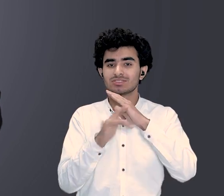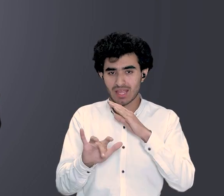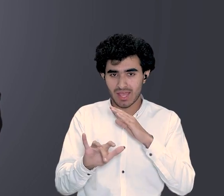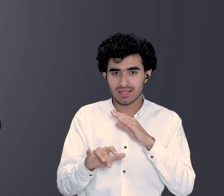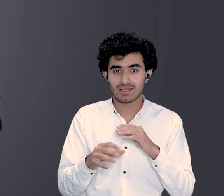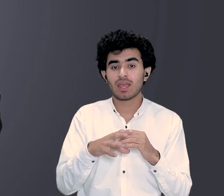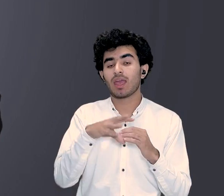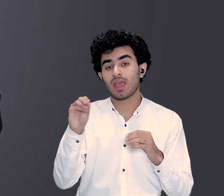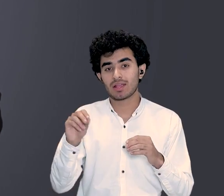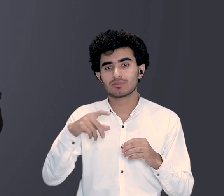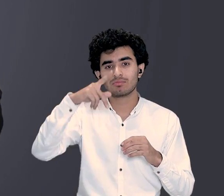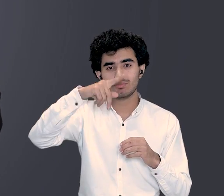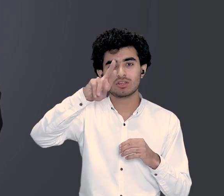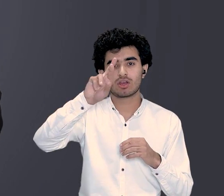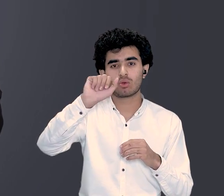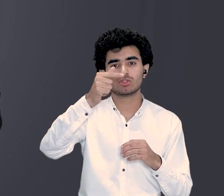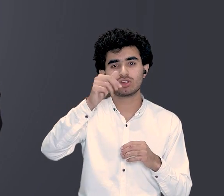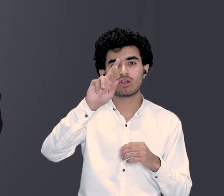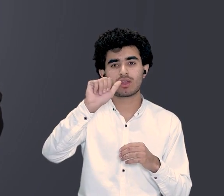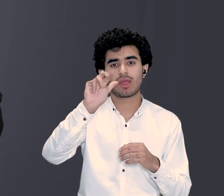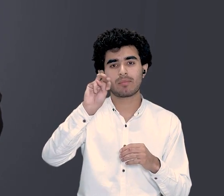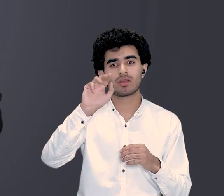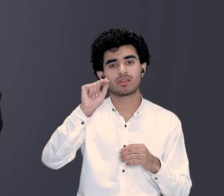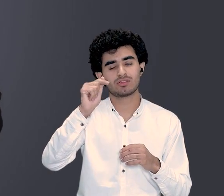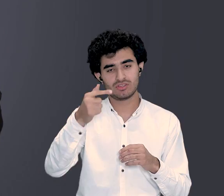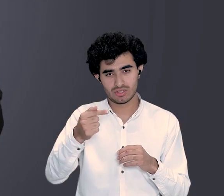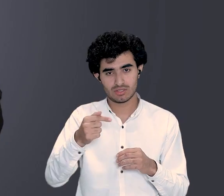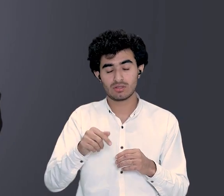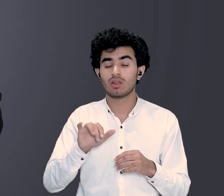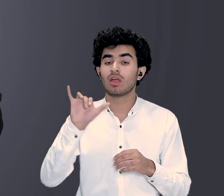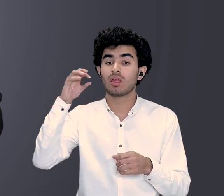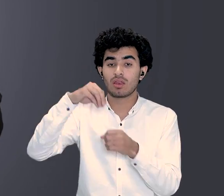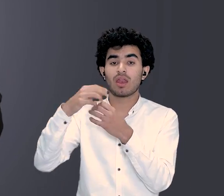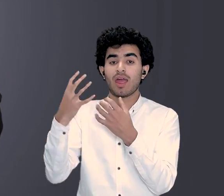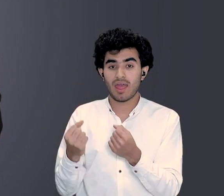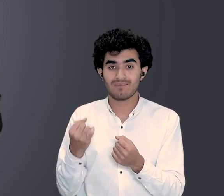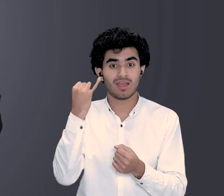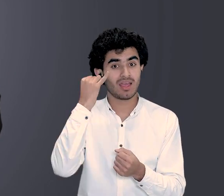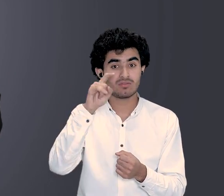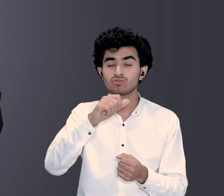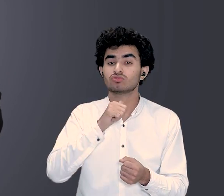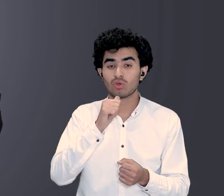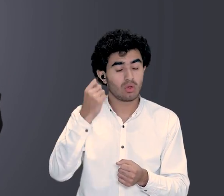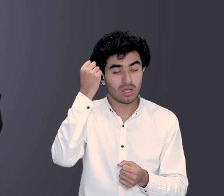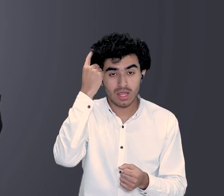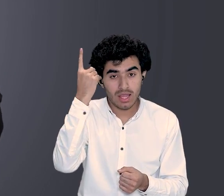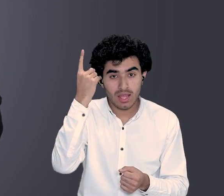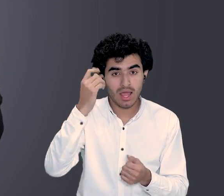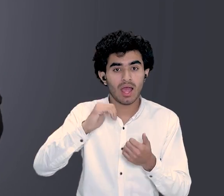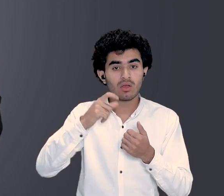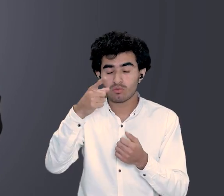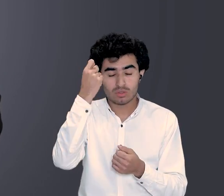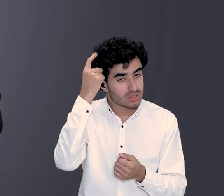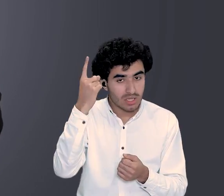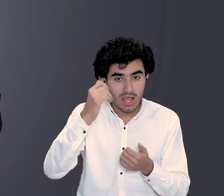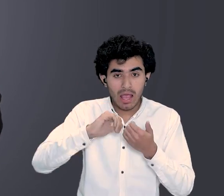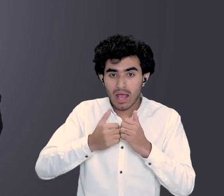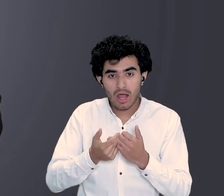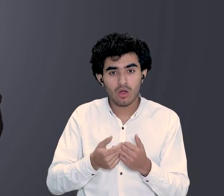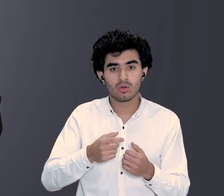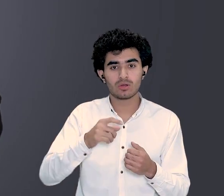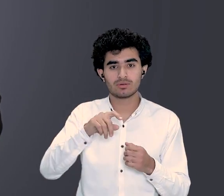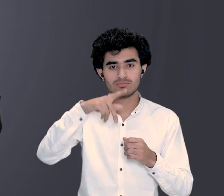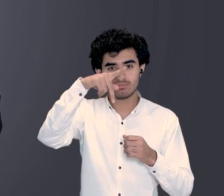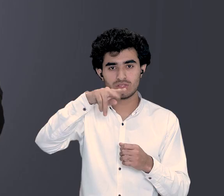programming included in them. And if you don't realize how software works, you will be left behind and you